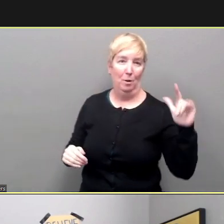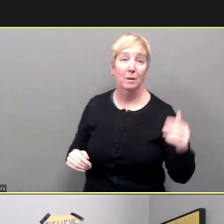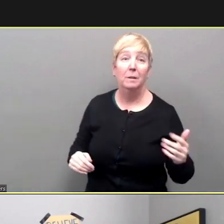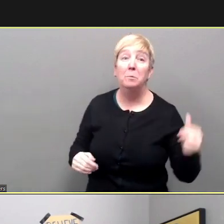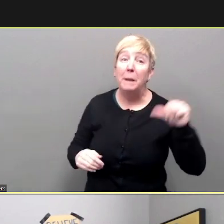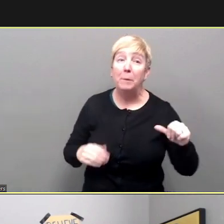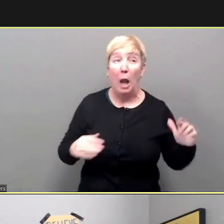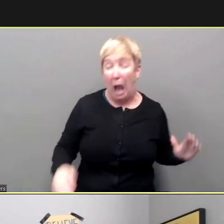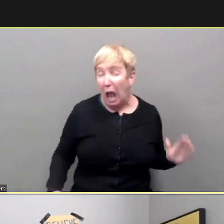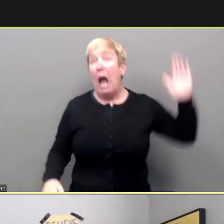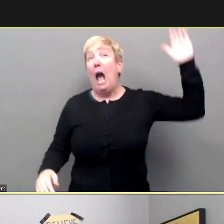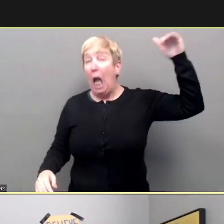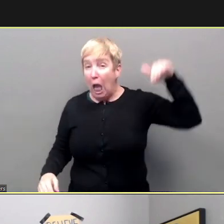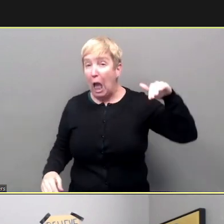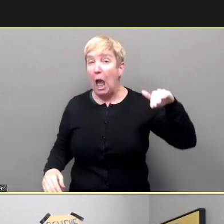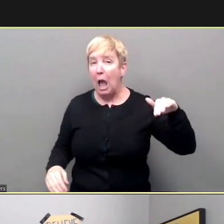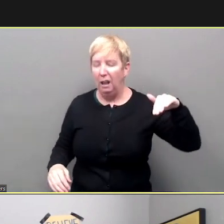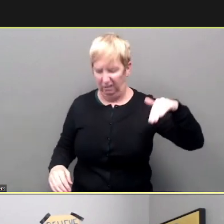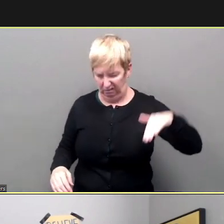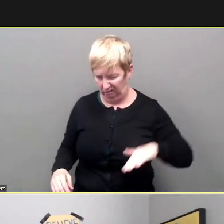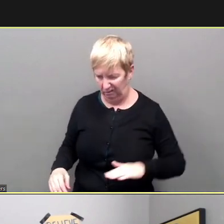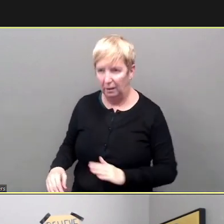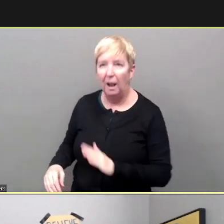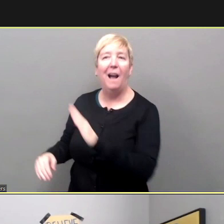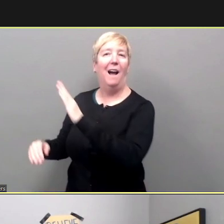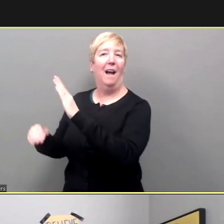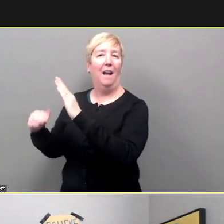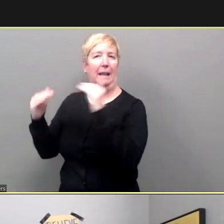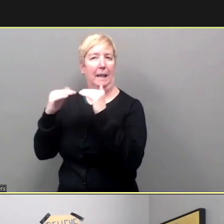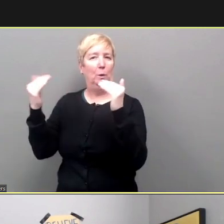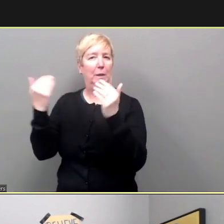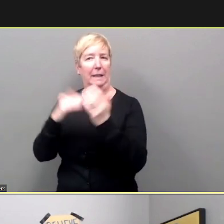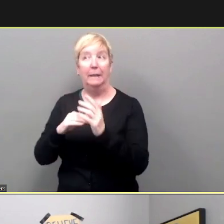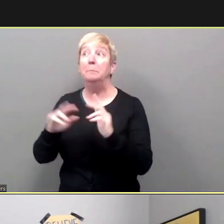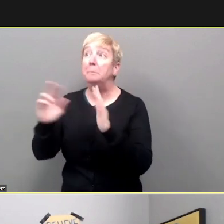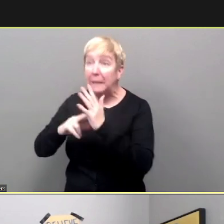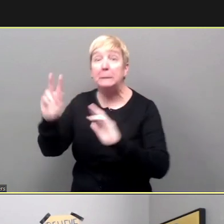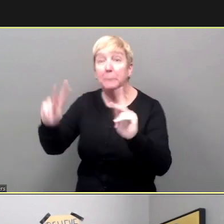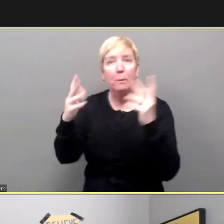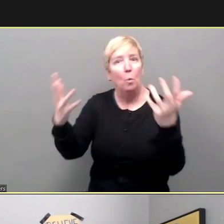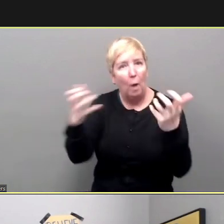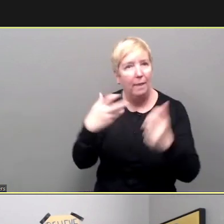And so we're getting that new demand, and we're really grateful for that. Next slide.